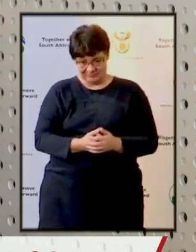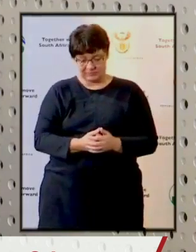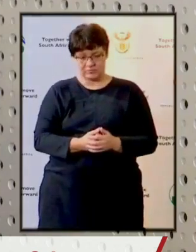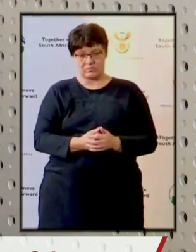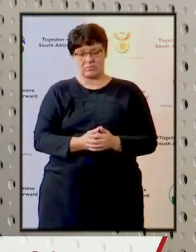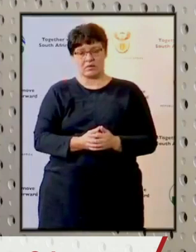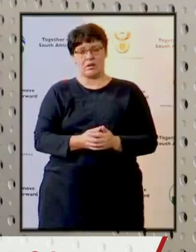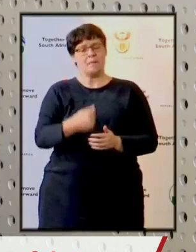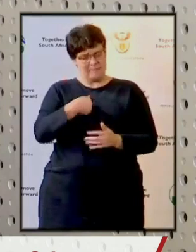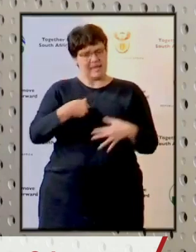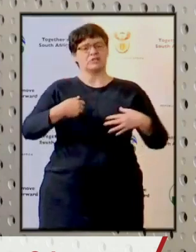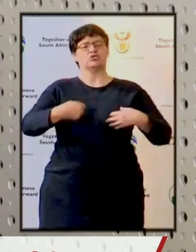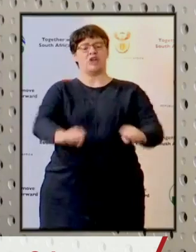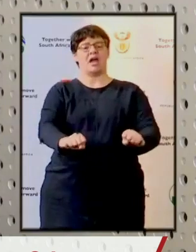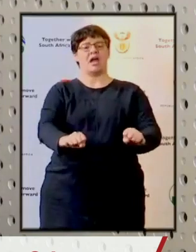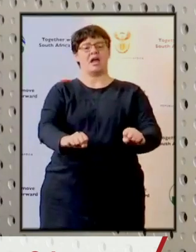as the chair of the